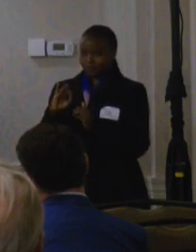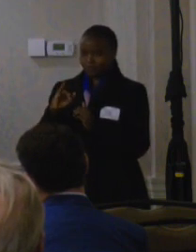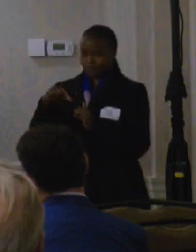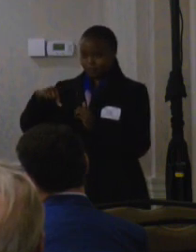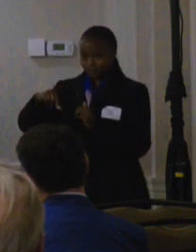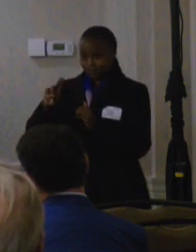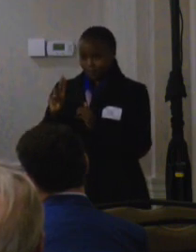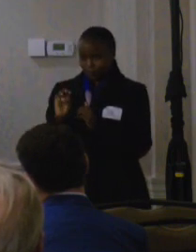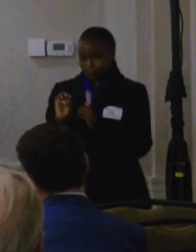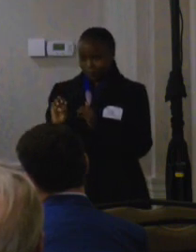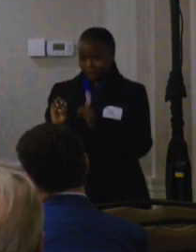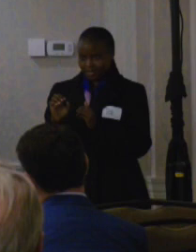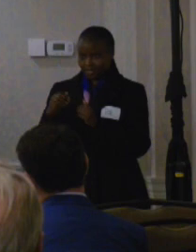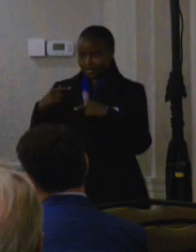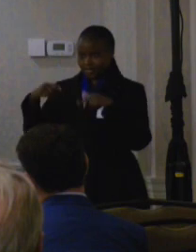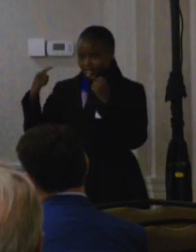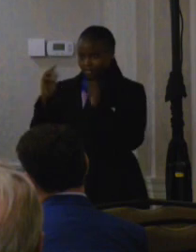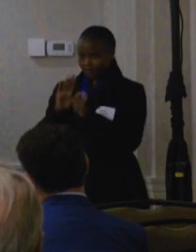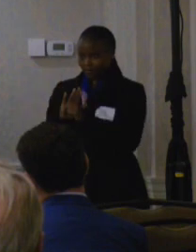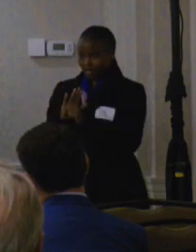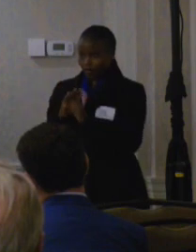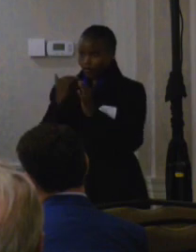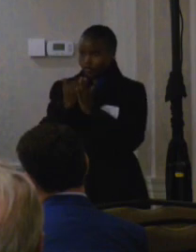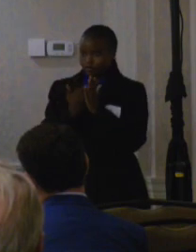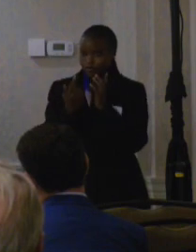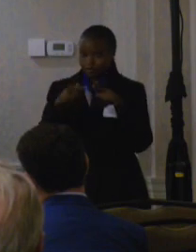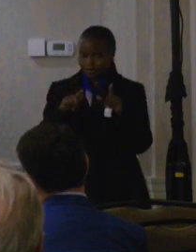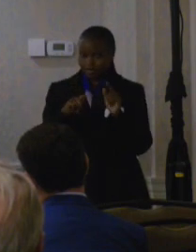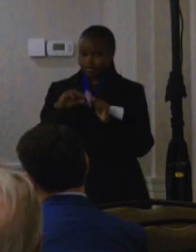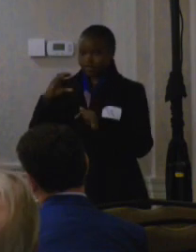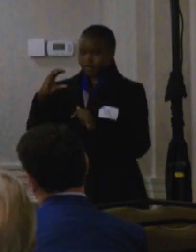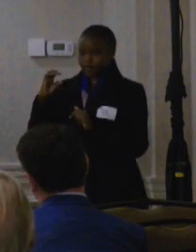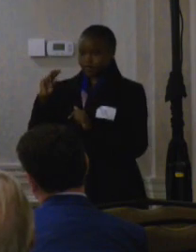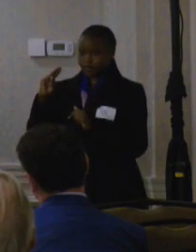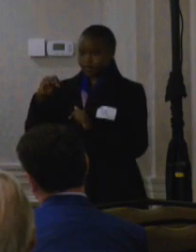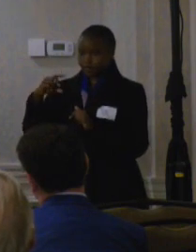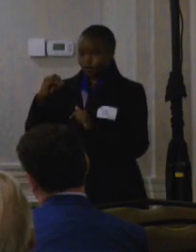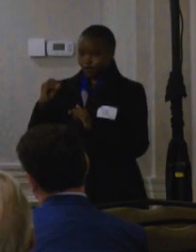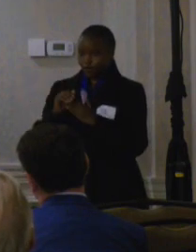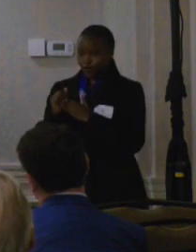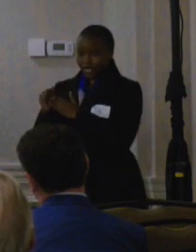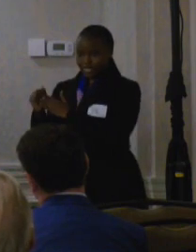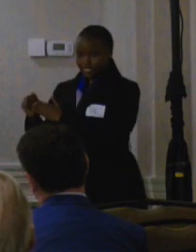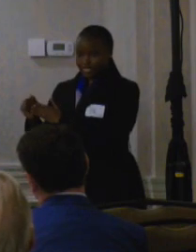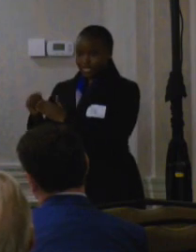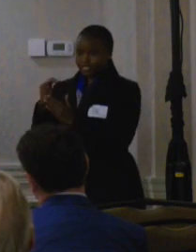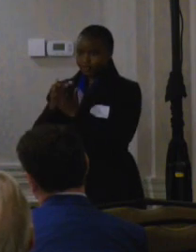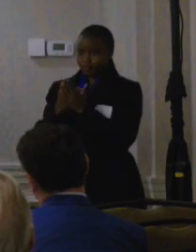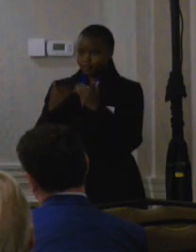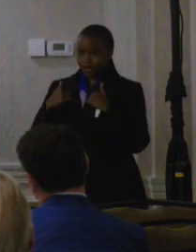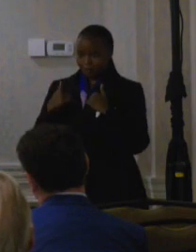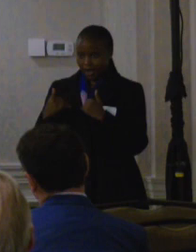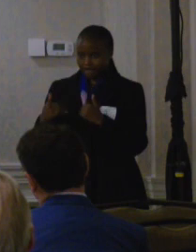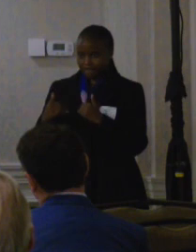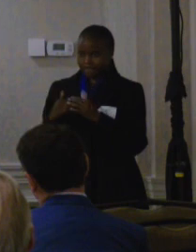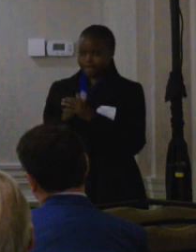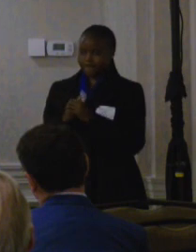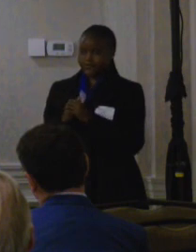successfully approaching. Congo has a leadership program, and Angola Girls Empowerment